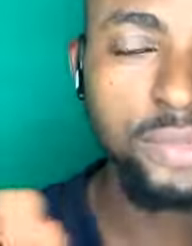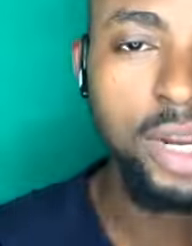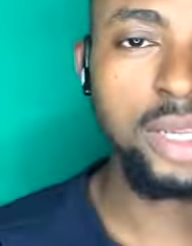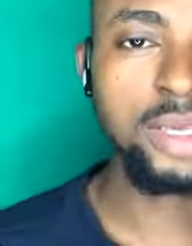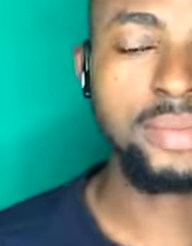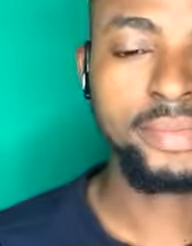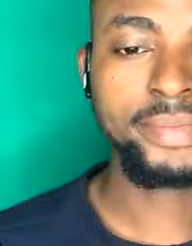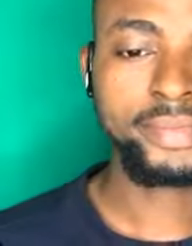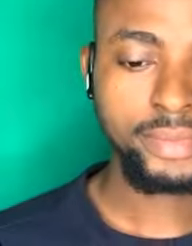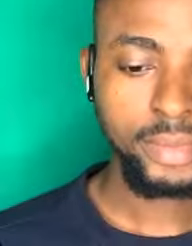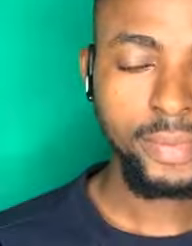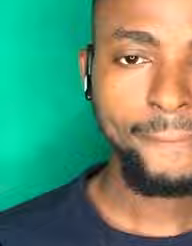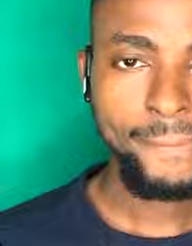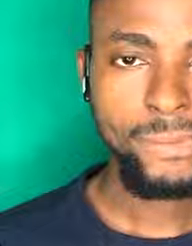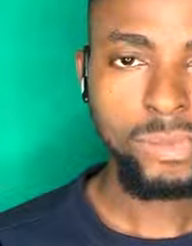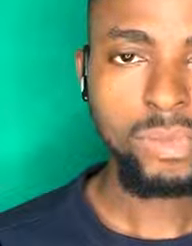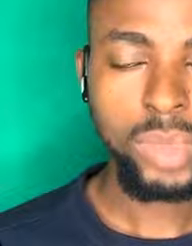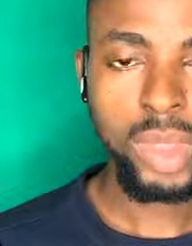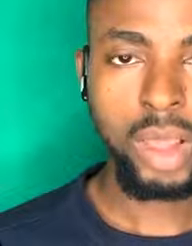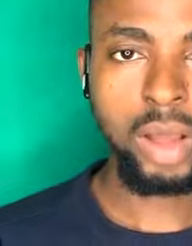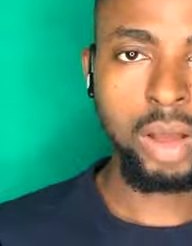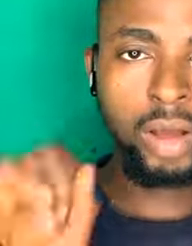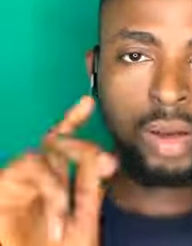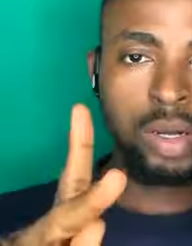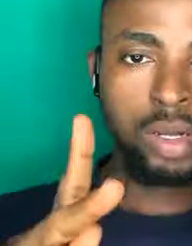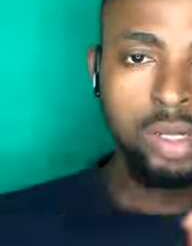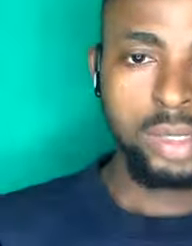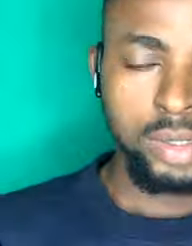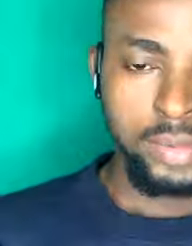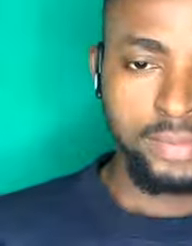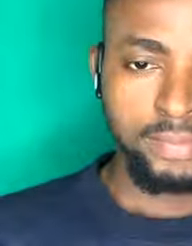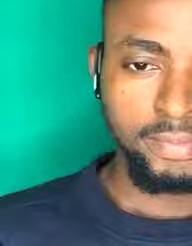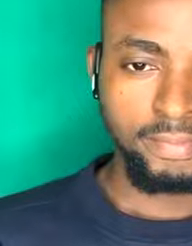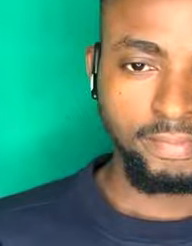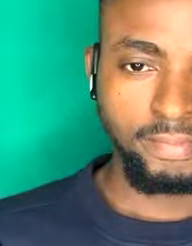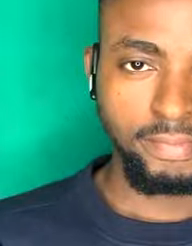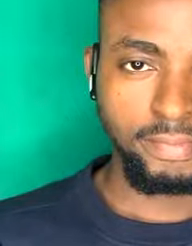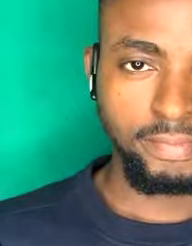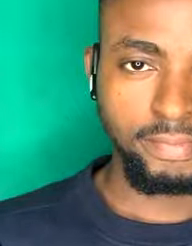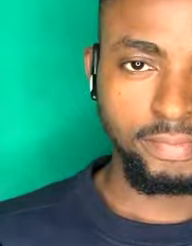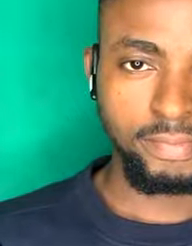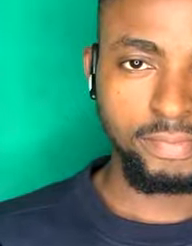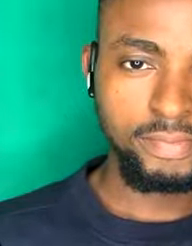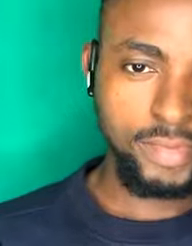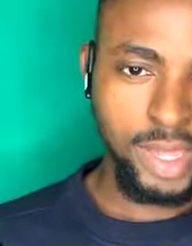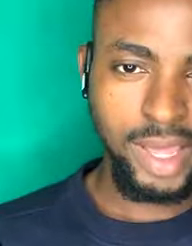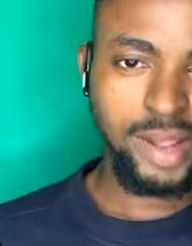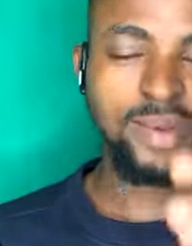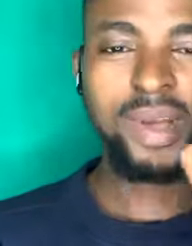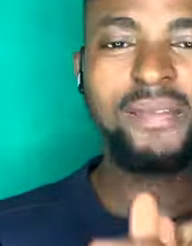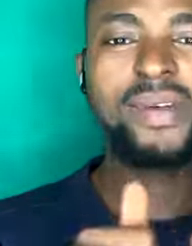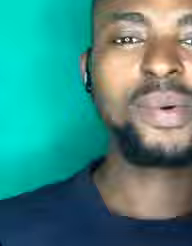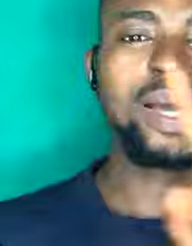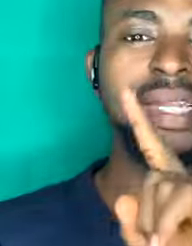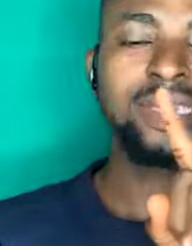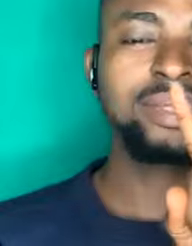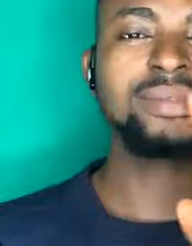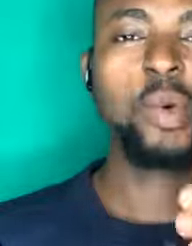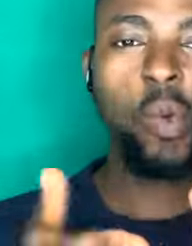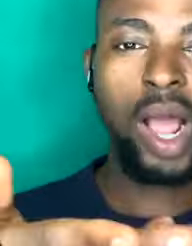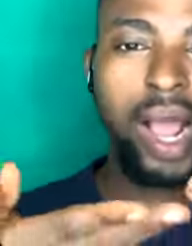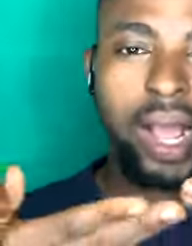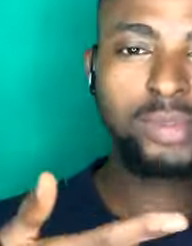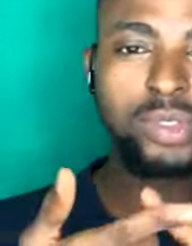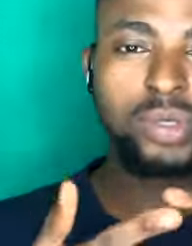please. Ready. All right. So, hello once again and welcome to Eagles